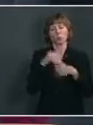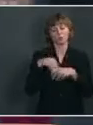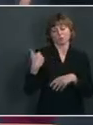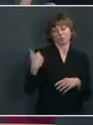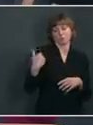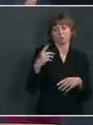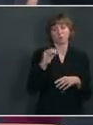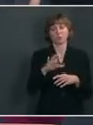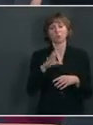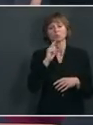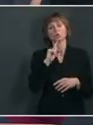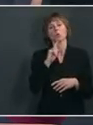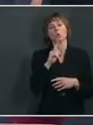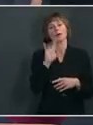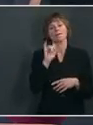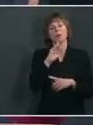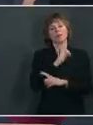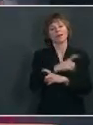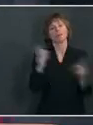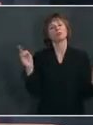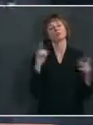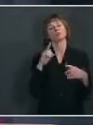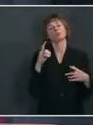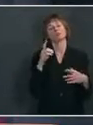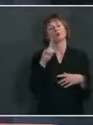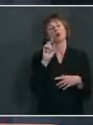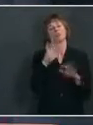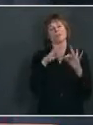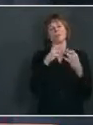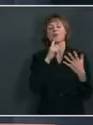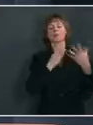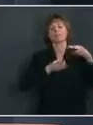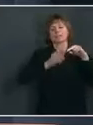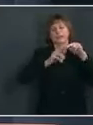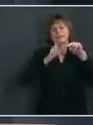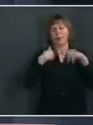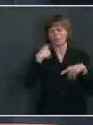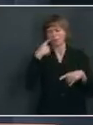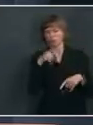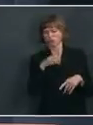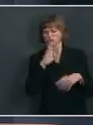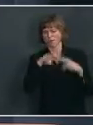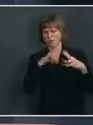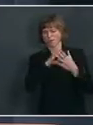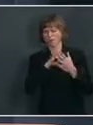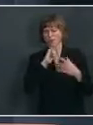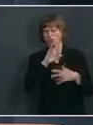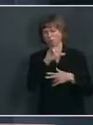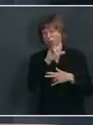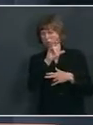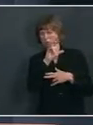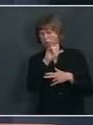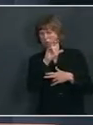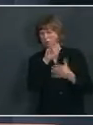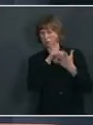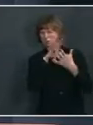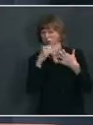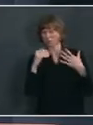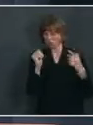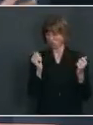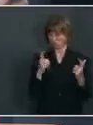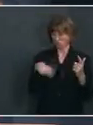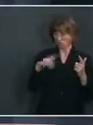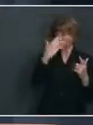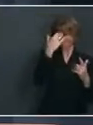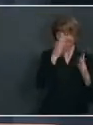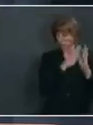families making approximately $150,000 a year. There's a scaling up, as I think you're referencing, up to about $300,000. I think you all are aware of